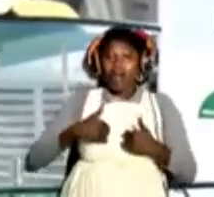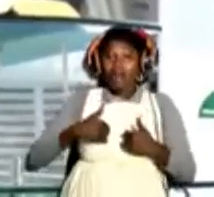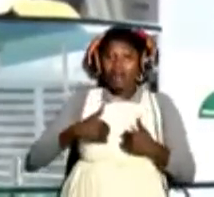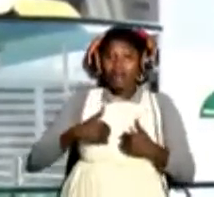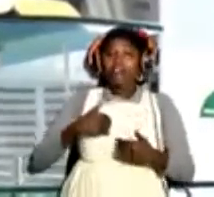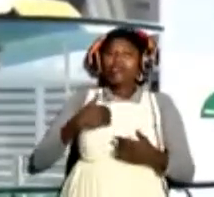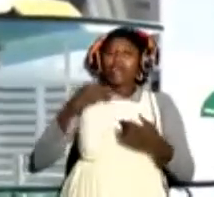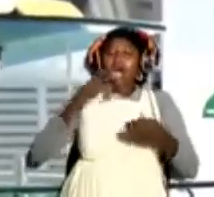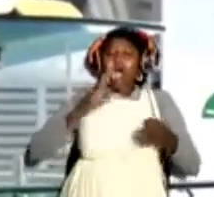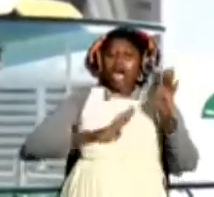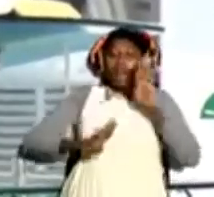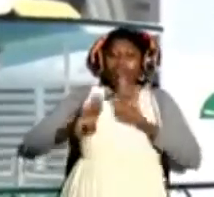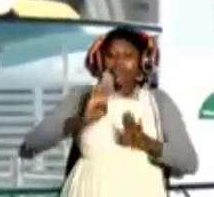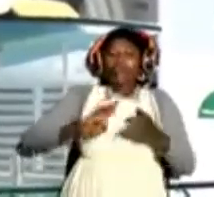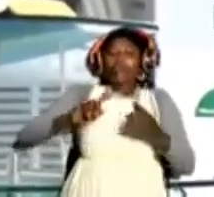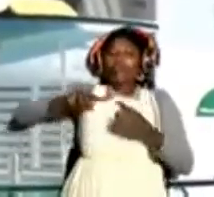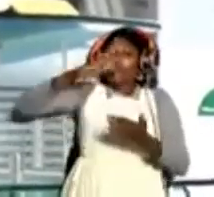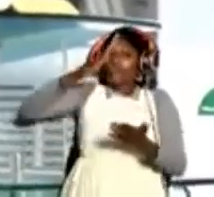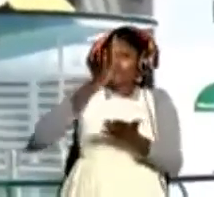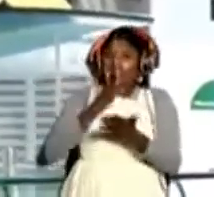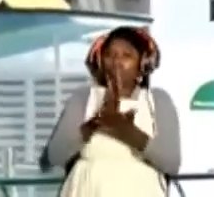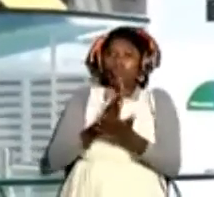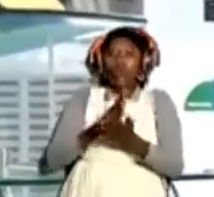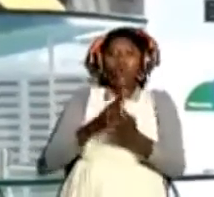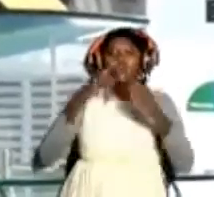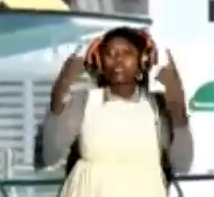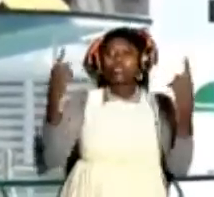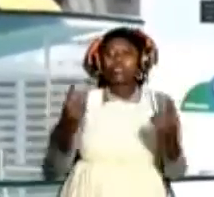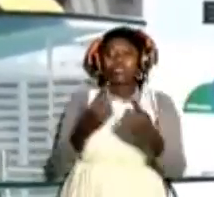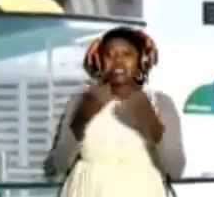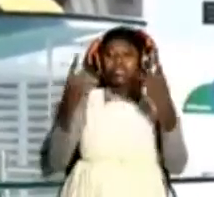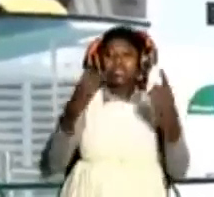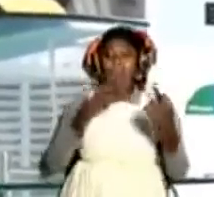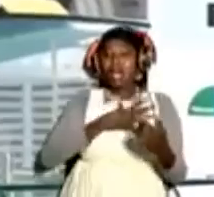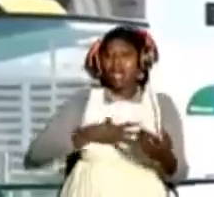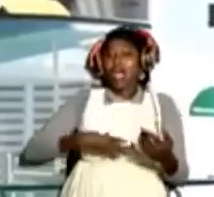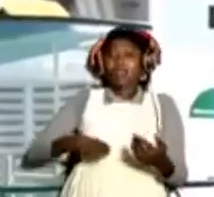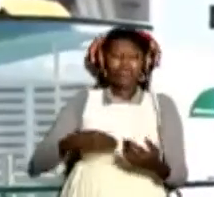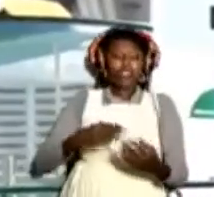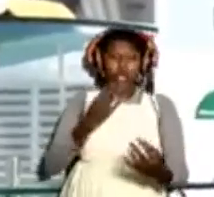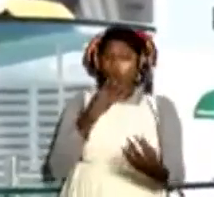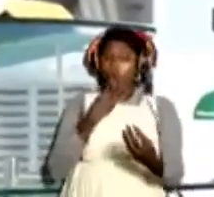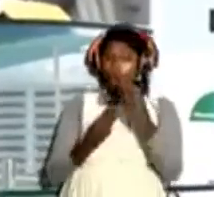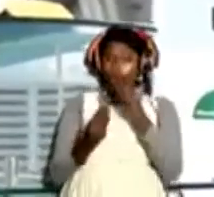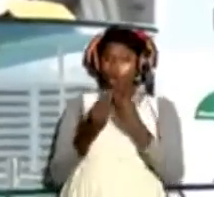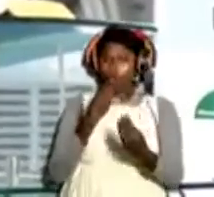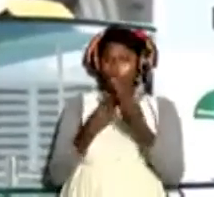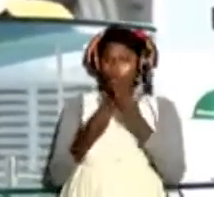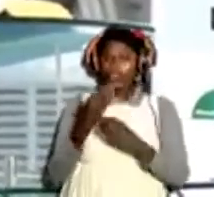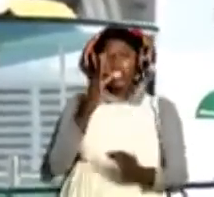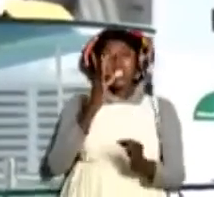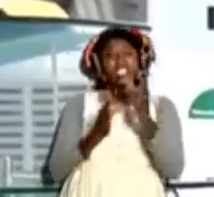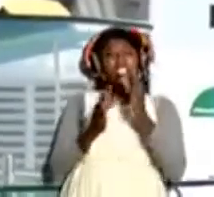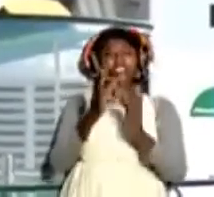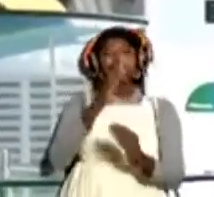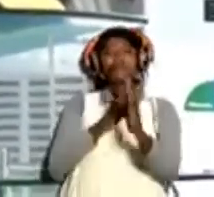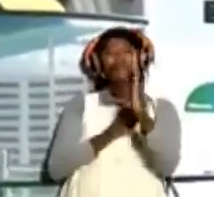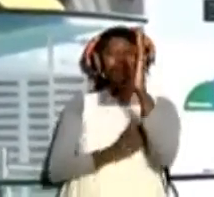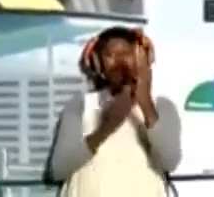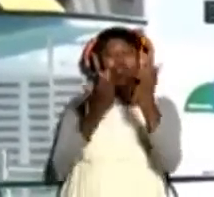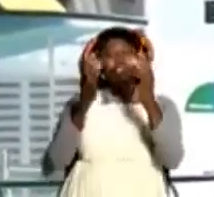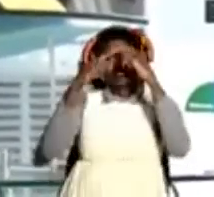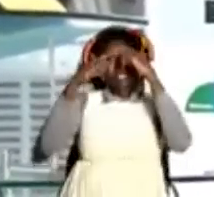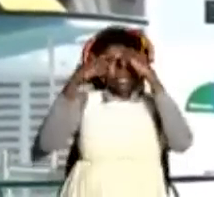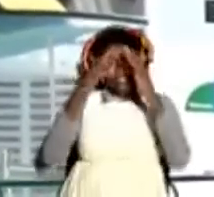sin, savor to stop decay and corruption, if God's desire to raise men